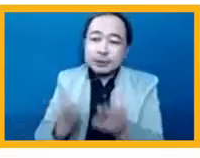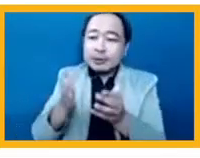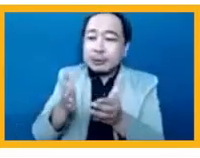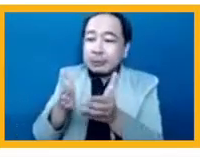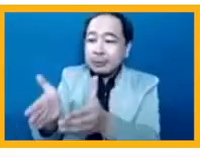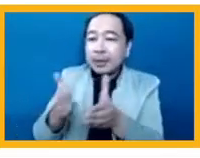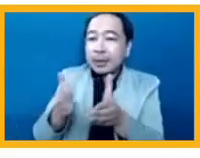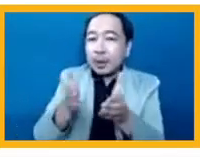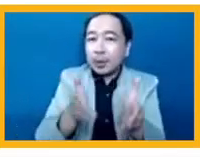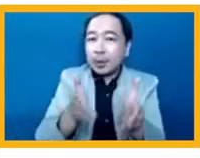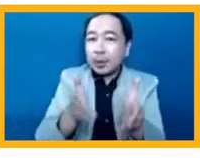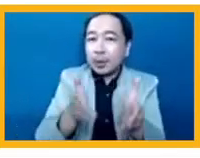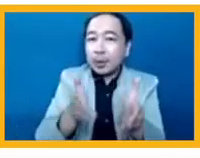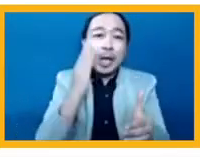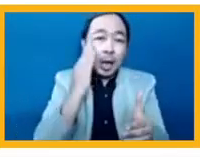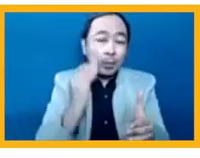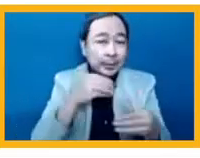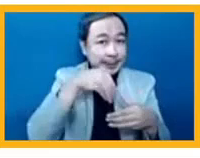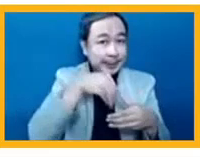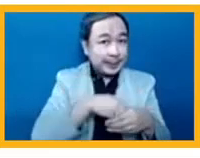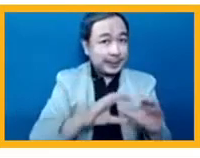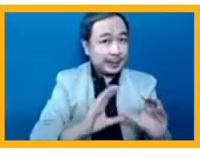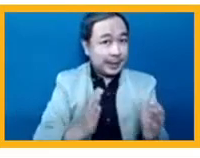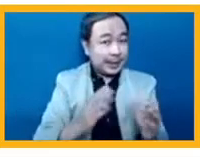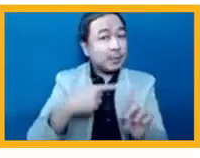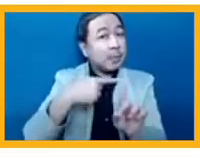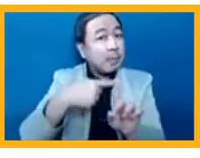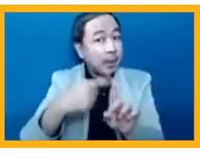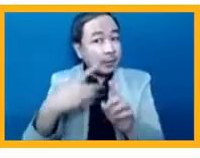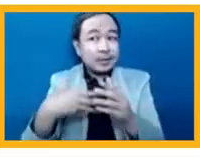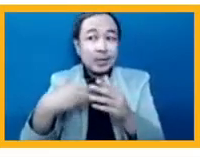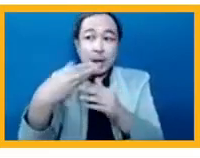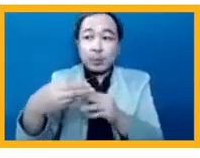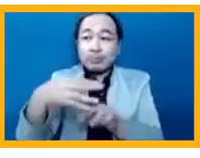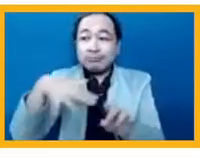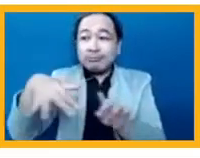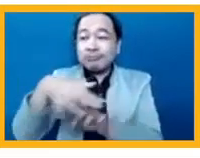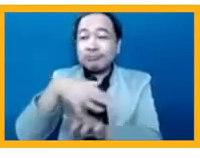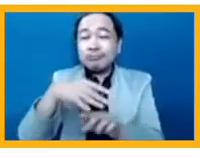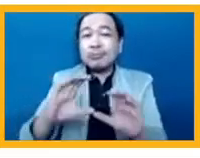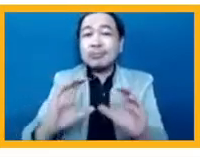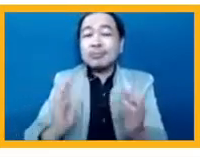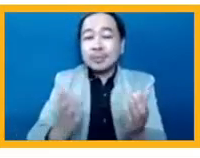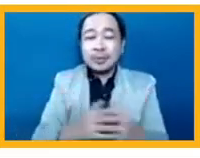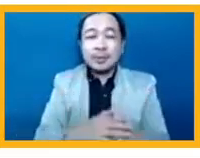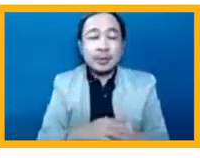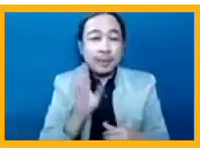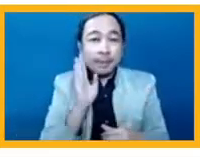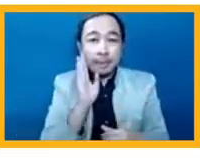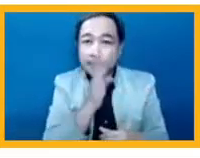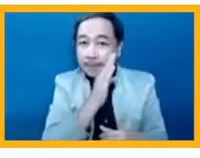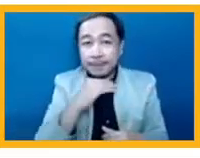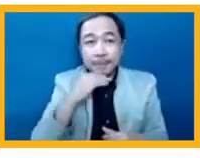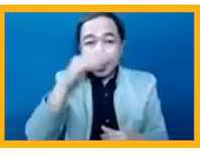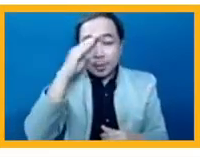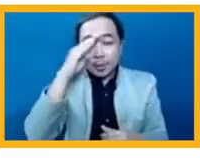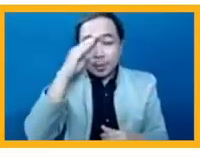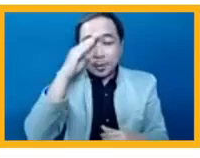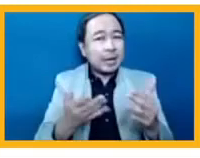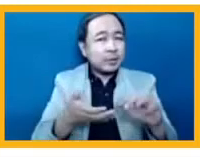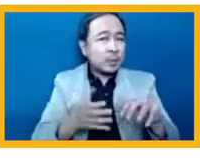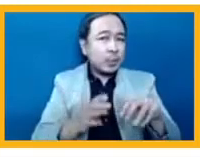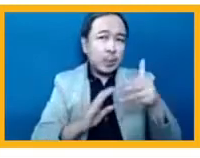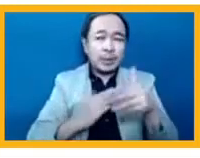well as outside the classroom. While for parents, as their role becomes even more pertinent amidst the disruptions to traditional school